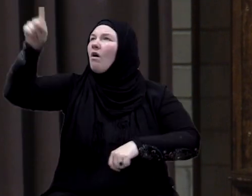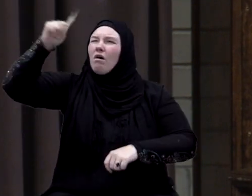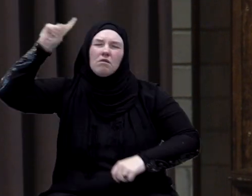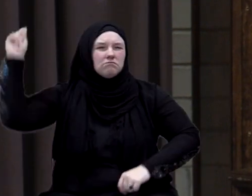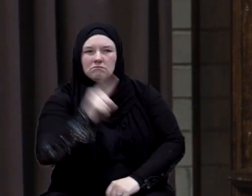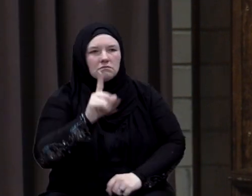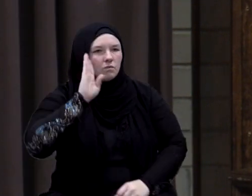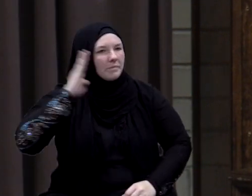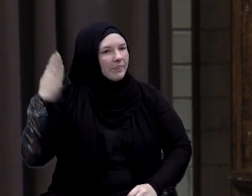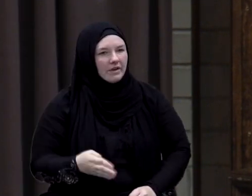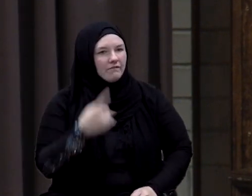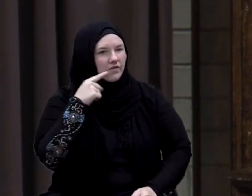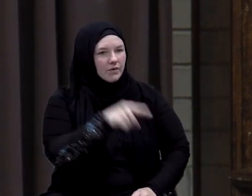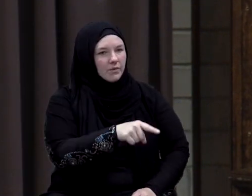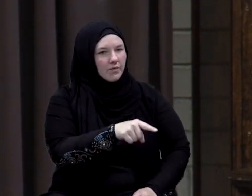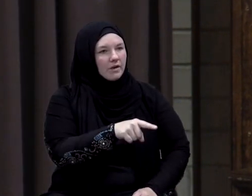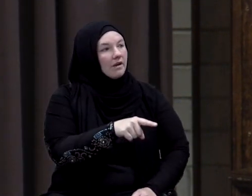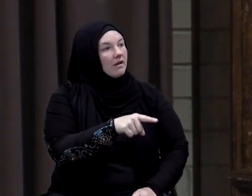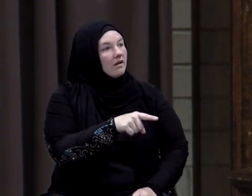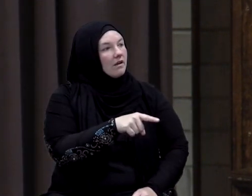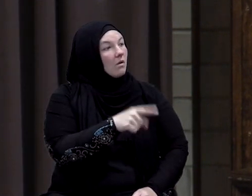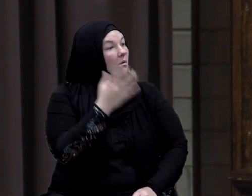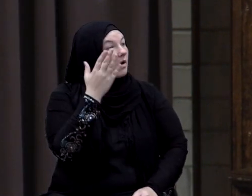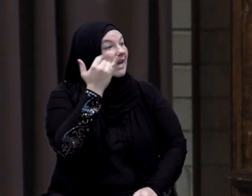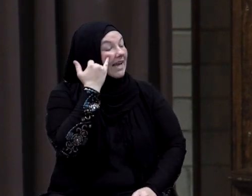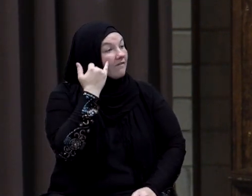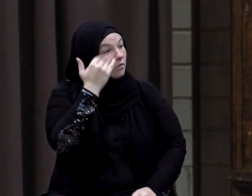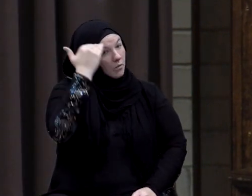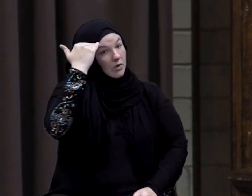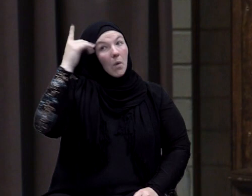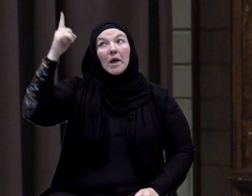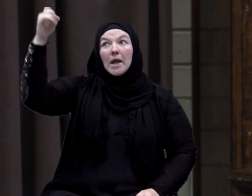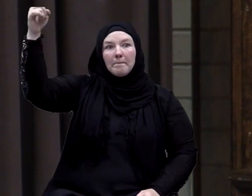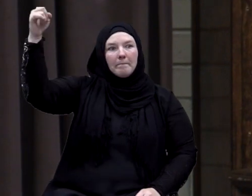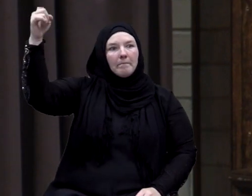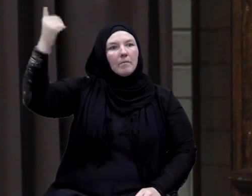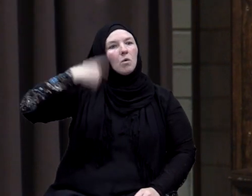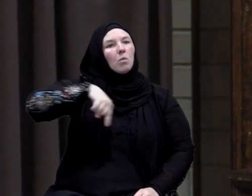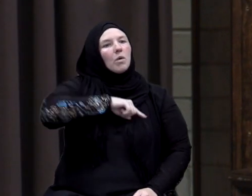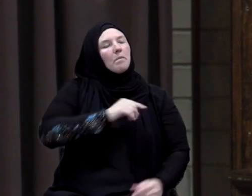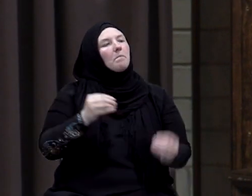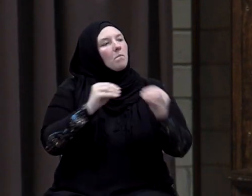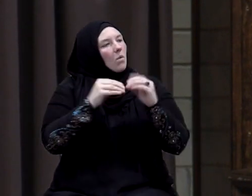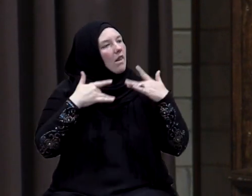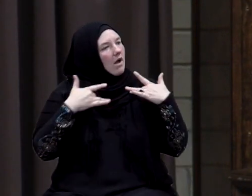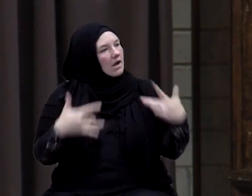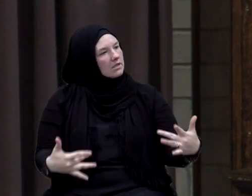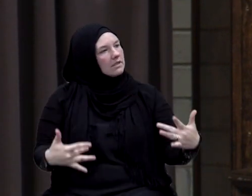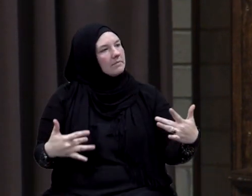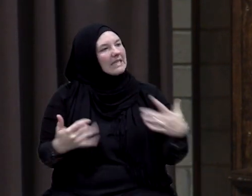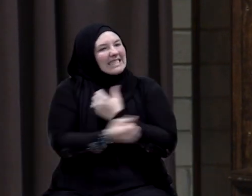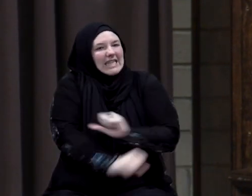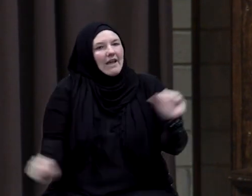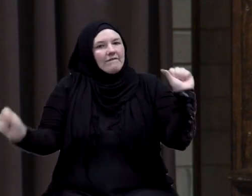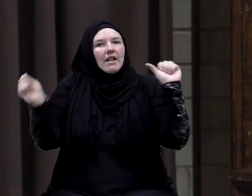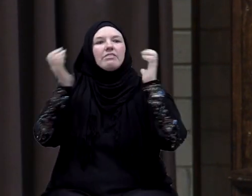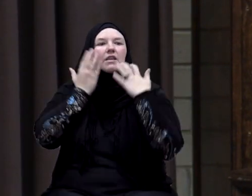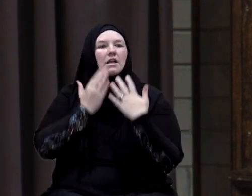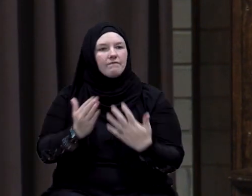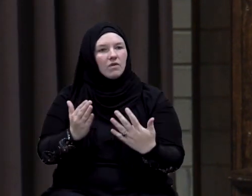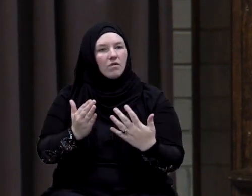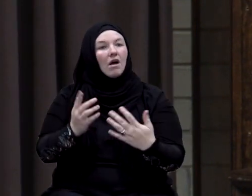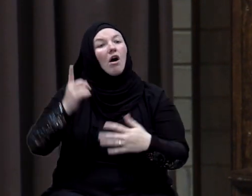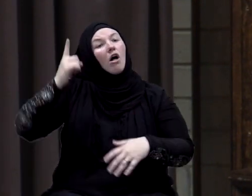his divine knowledge and wisdom, if we know him, we are more likely to be saved, and